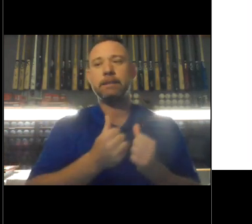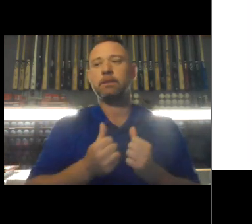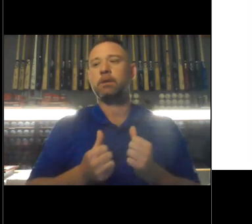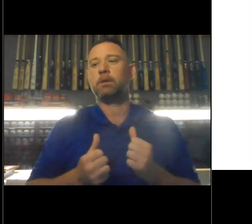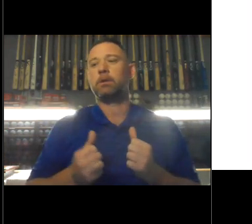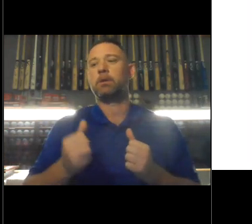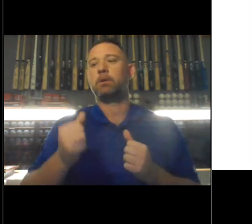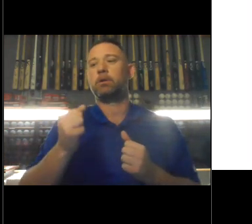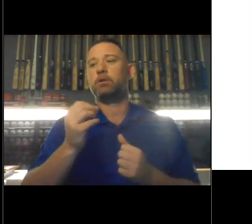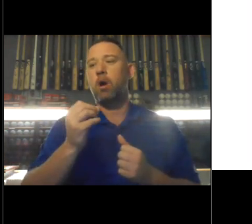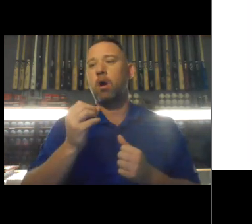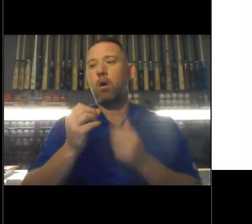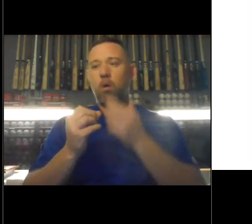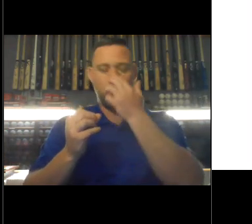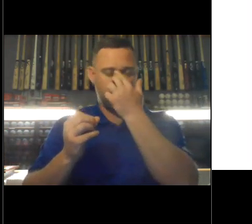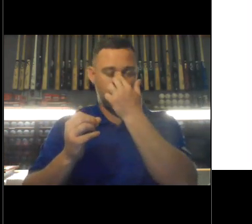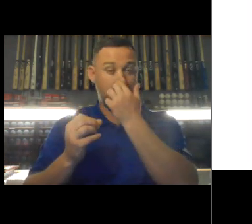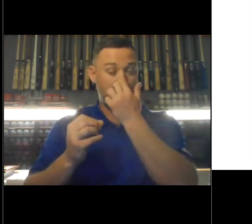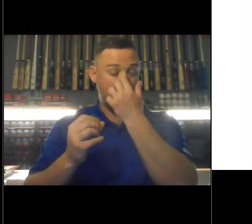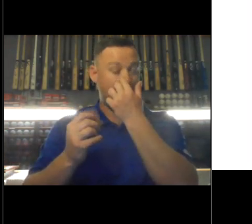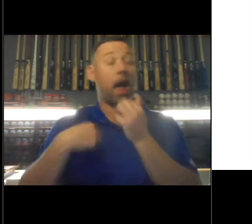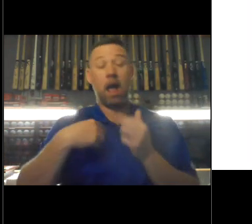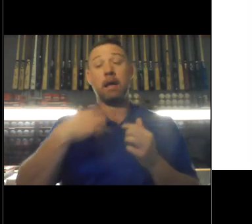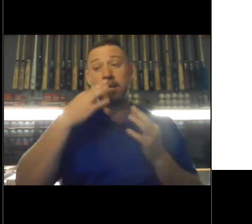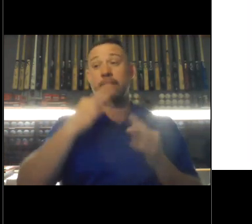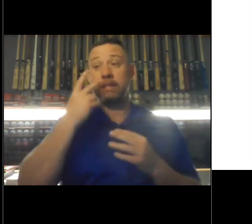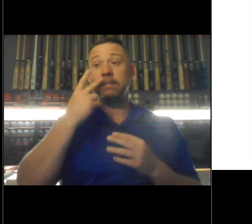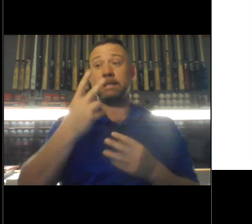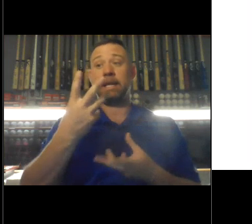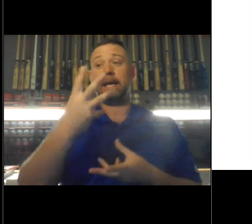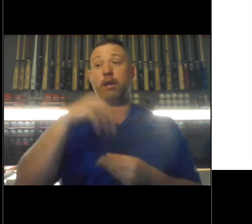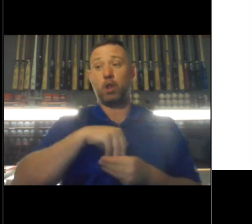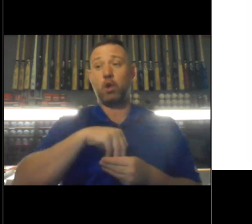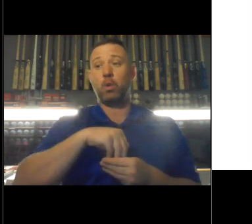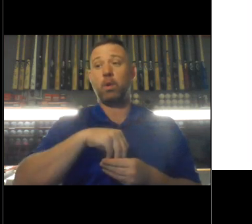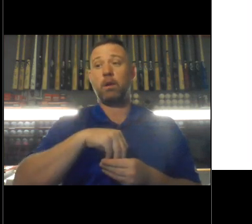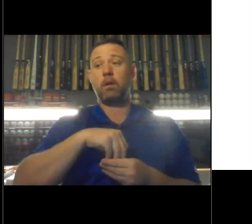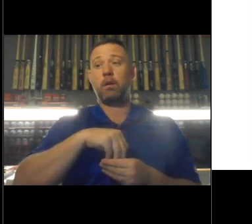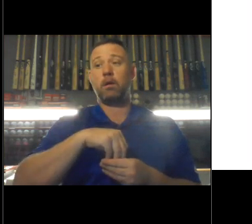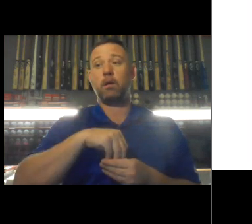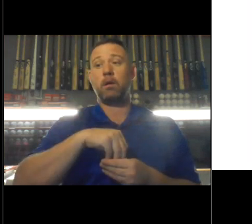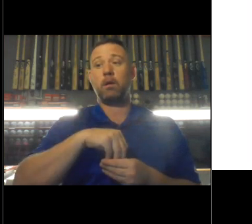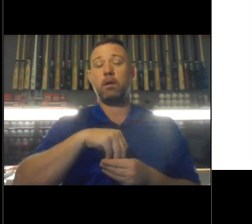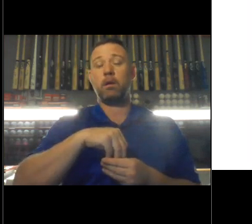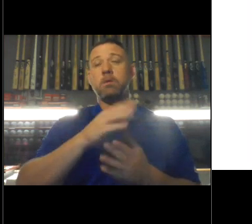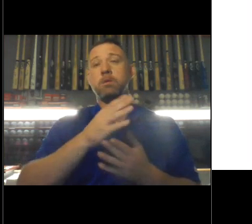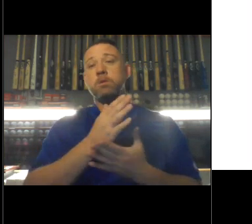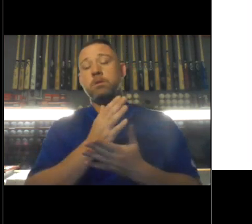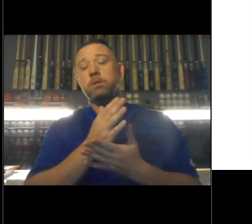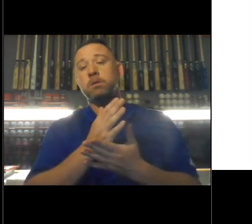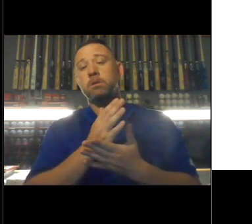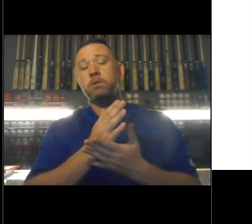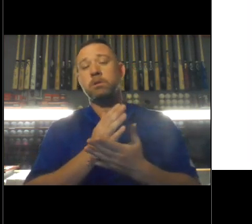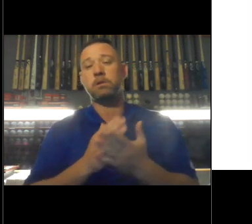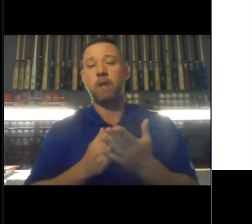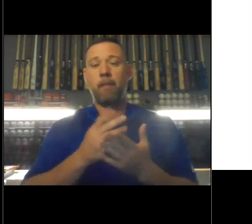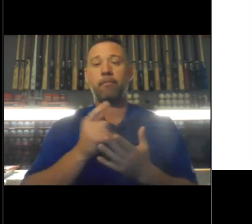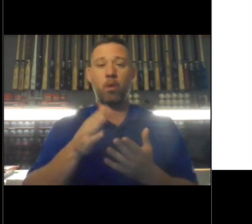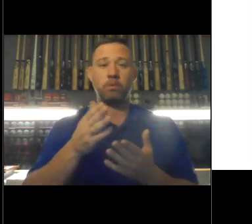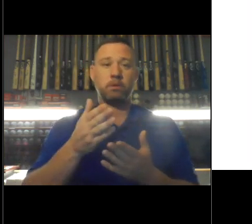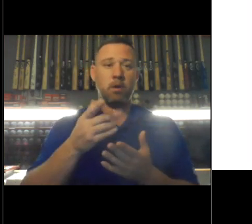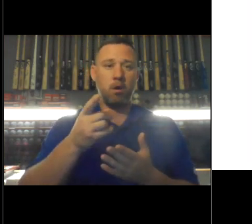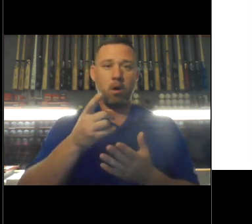so, I can definitely see including some of the pieces that you're talking